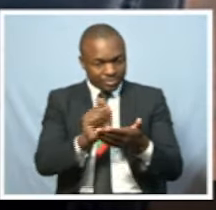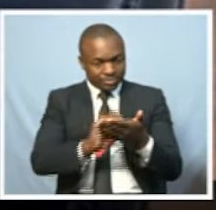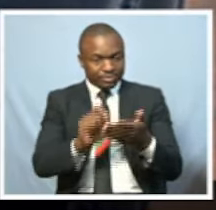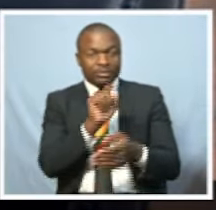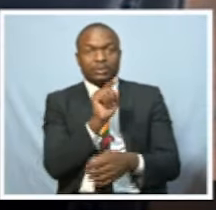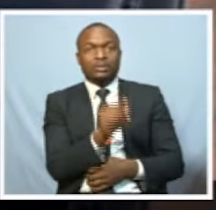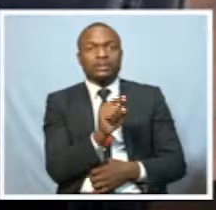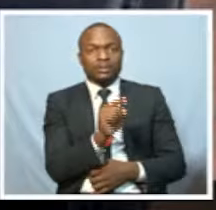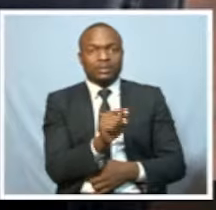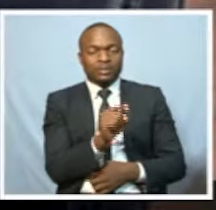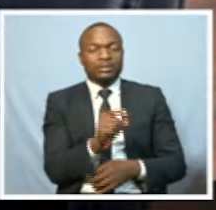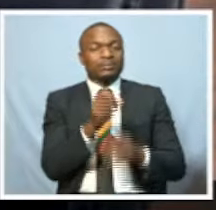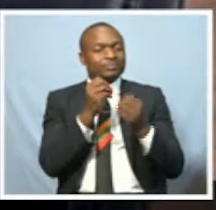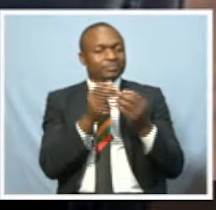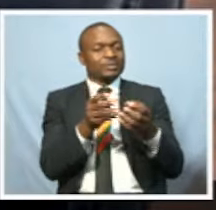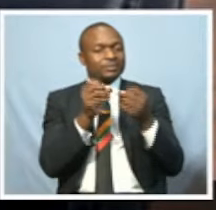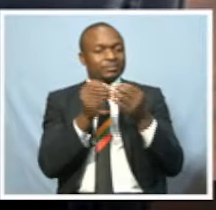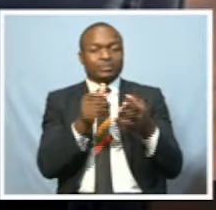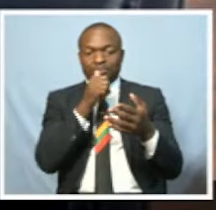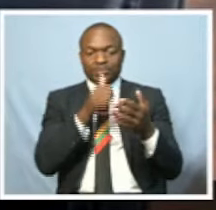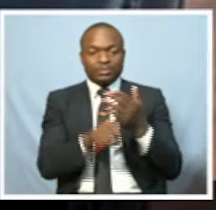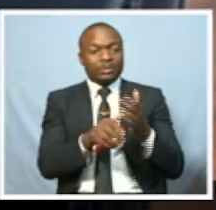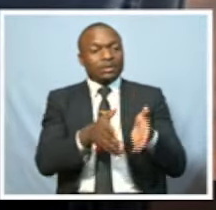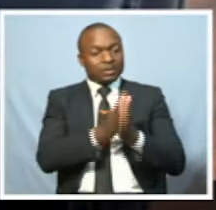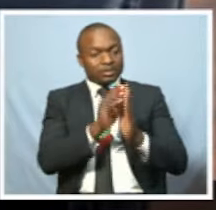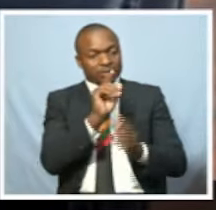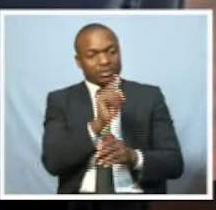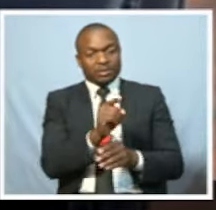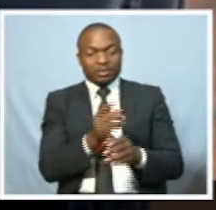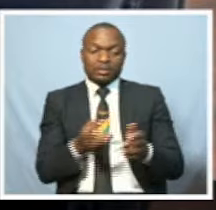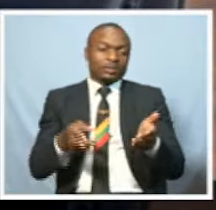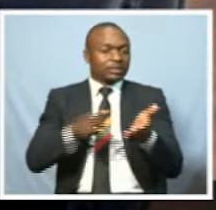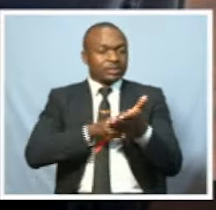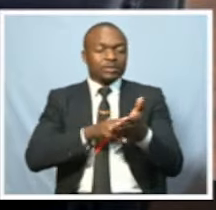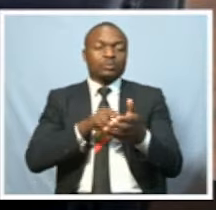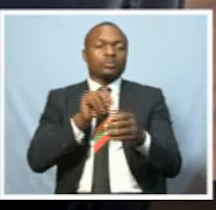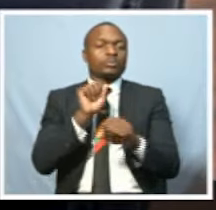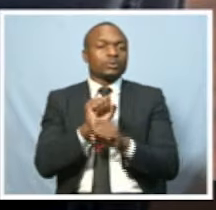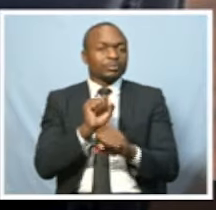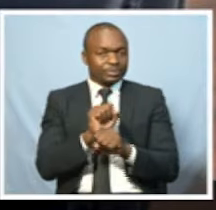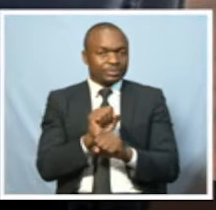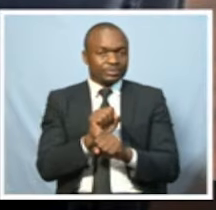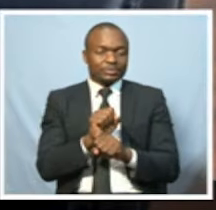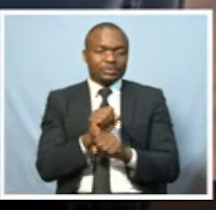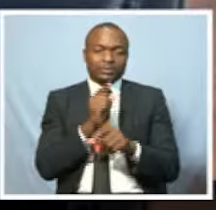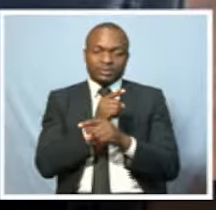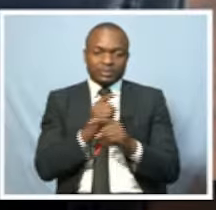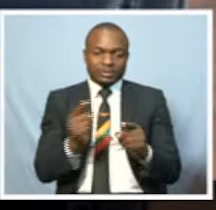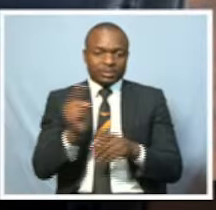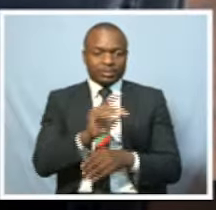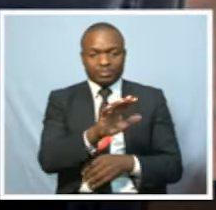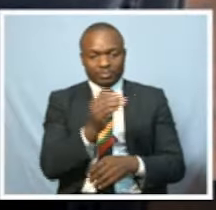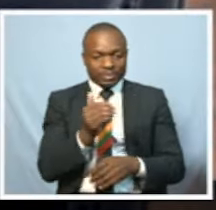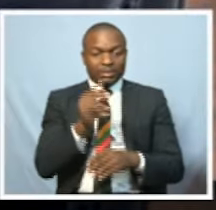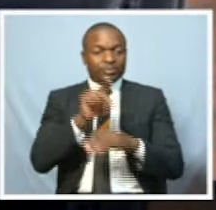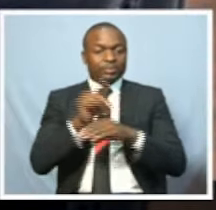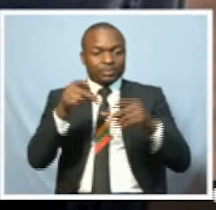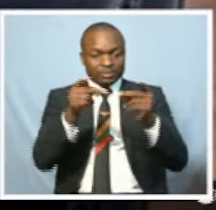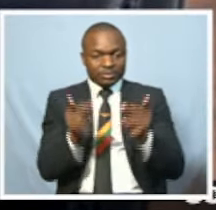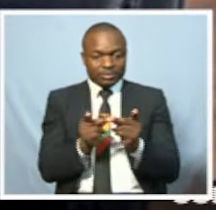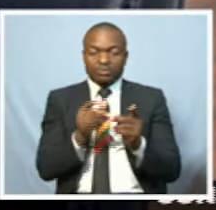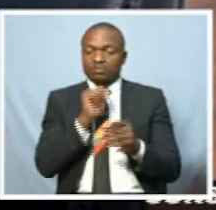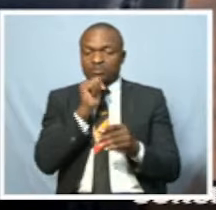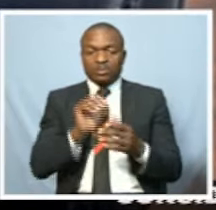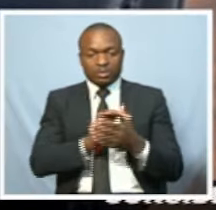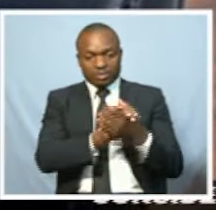him many letters asking him to do the works and also just to come back to site. He was just not